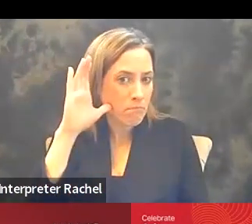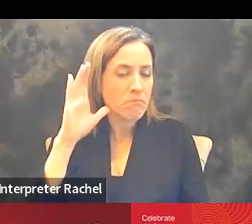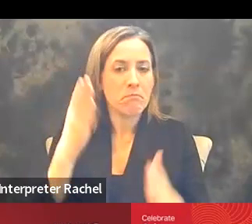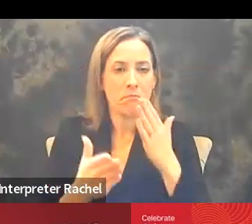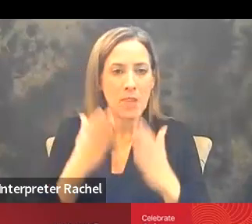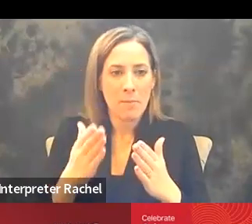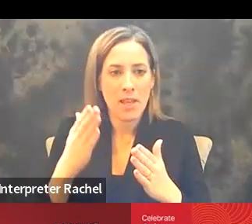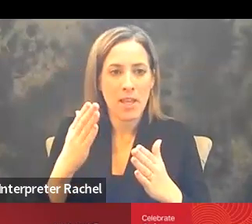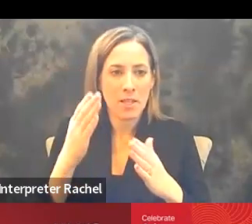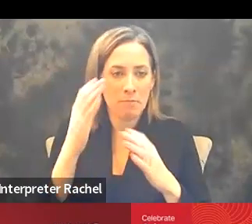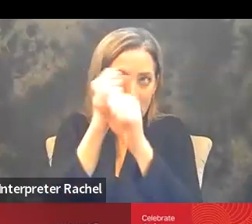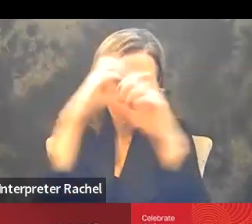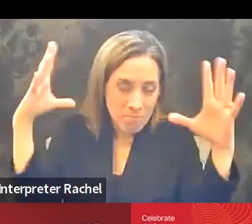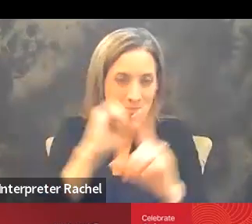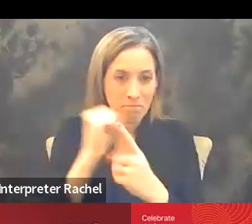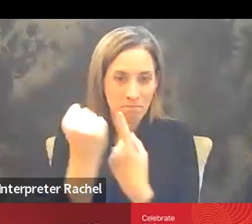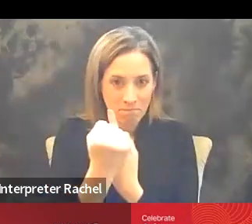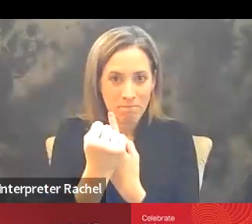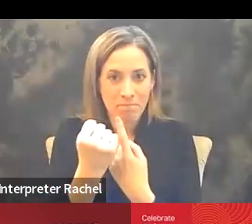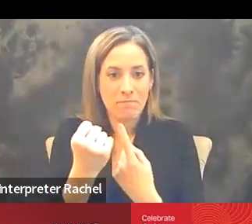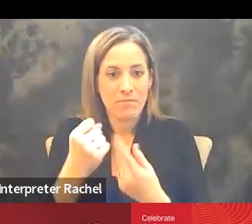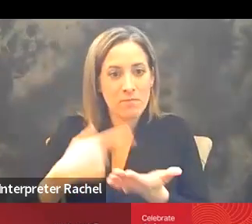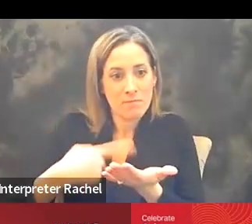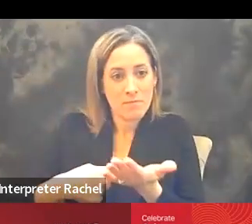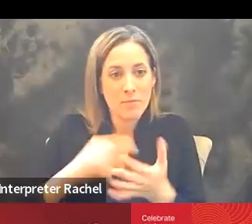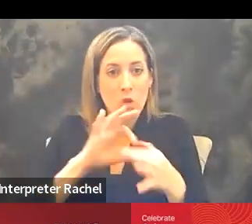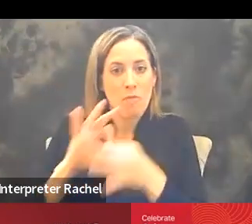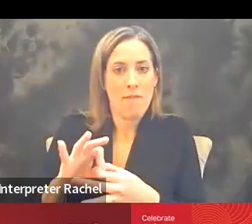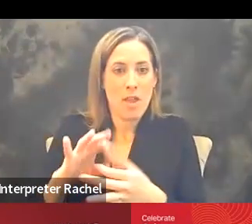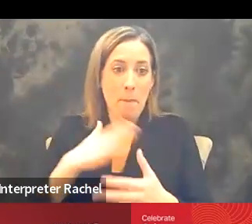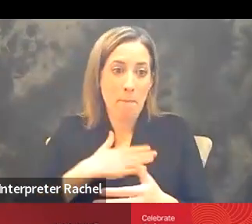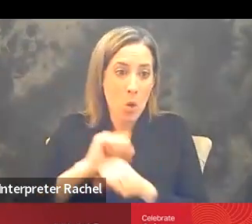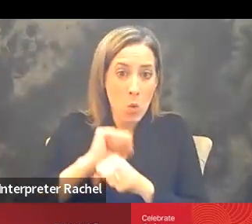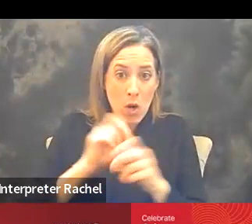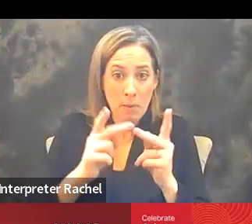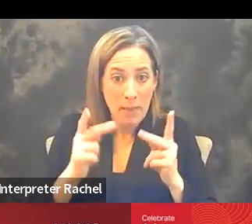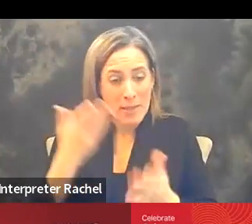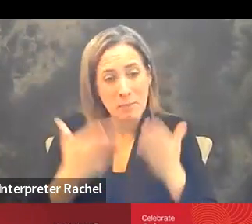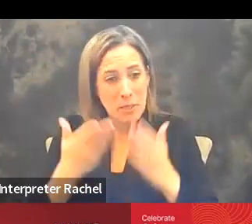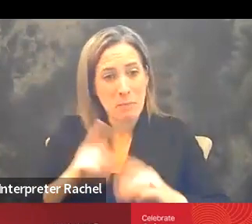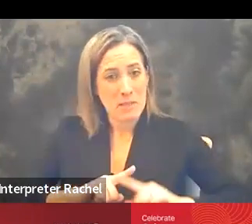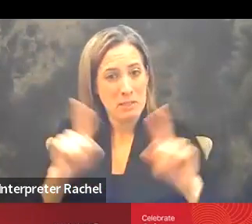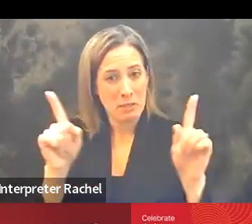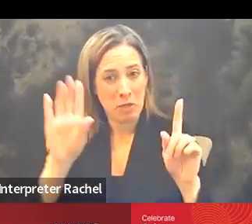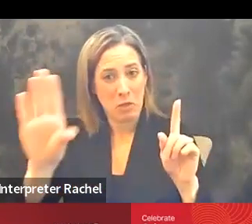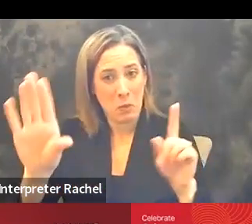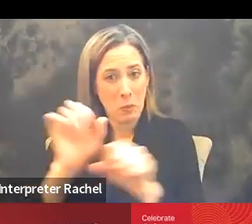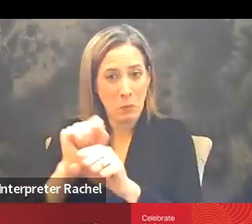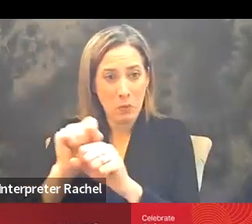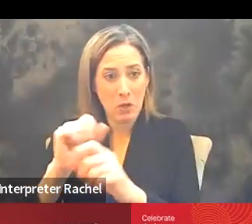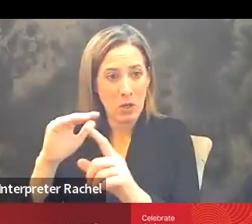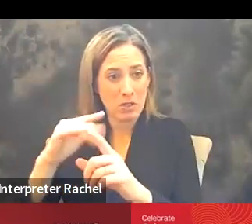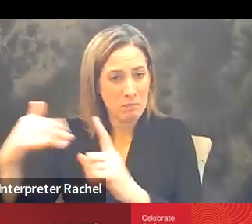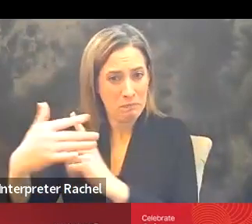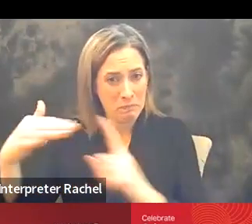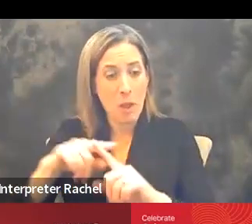scenarios that I might talk about are very relevant to my workplace. They might not replicate in other workplaces. I'm fully aware of that. But I feel like when